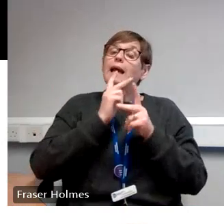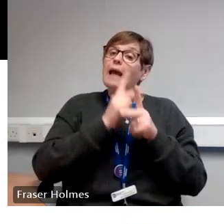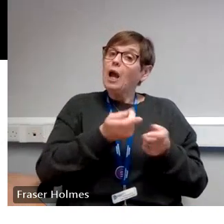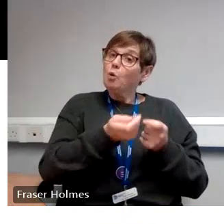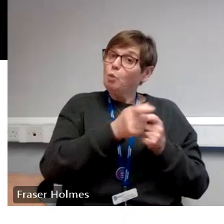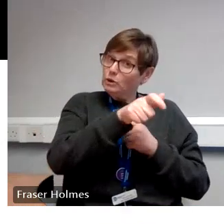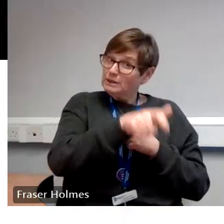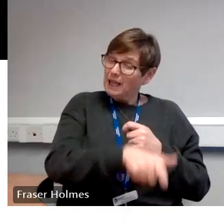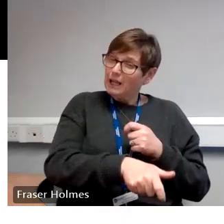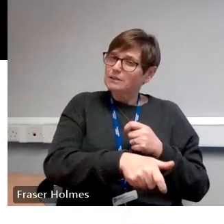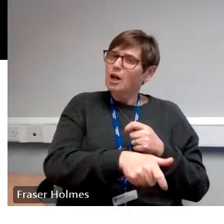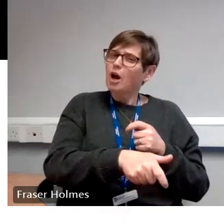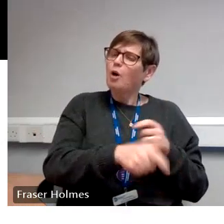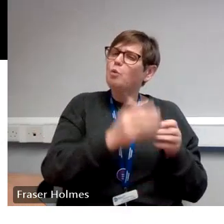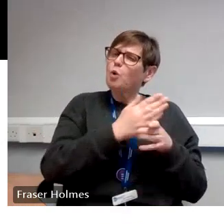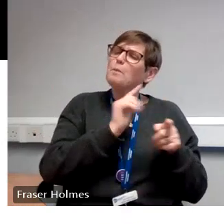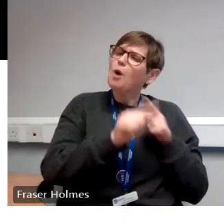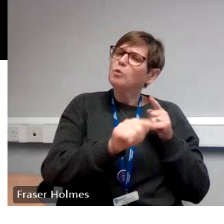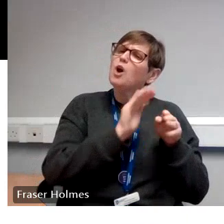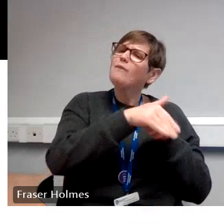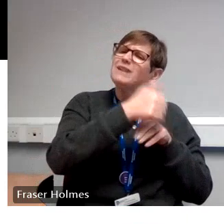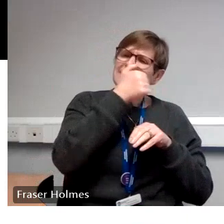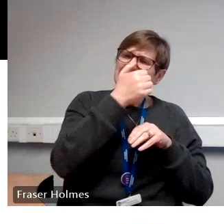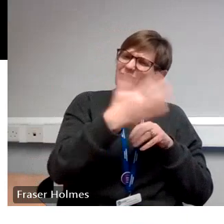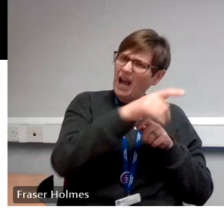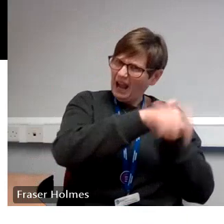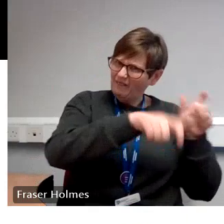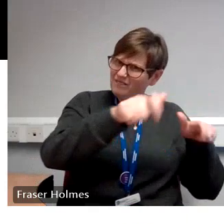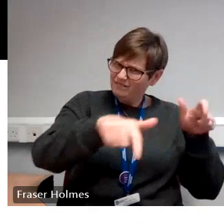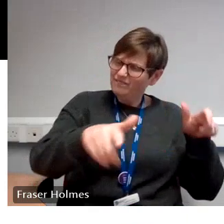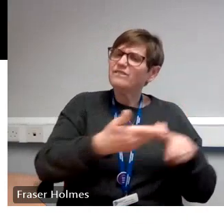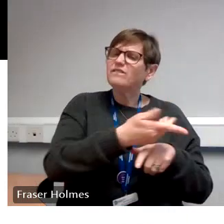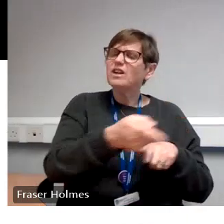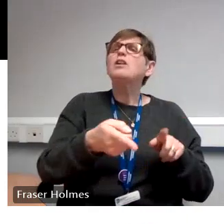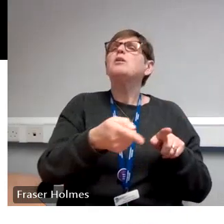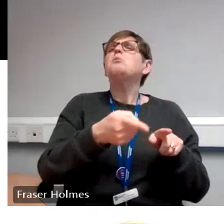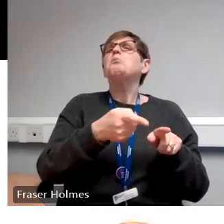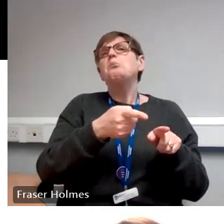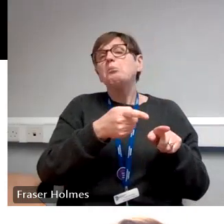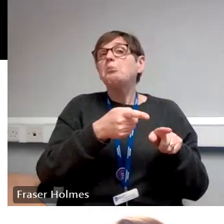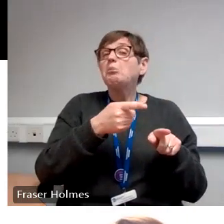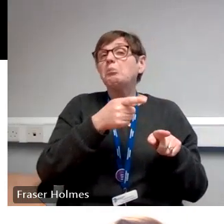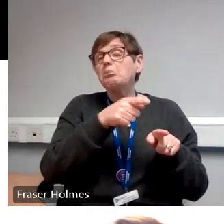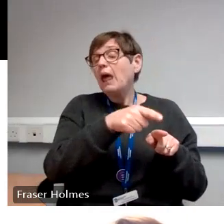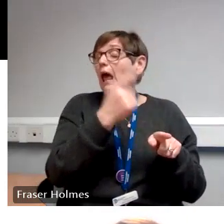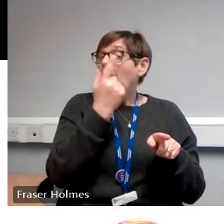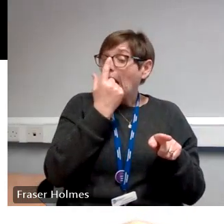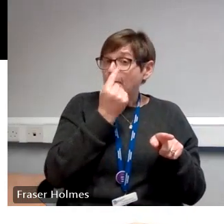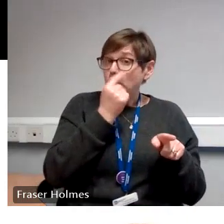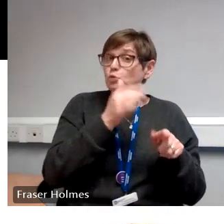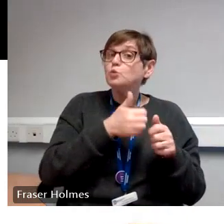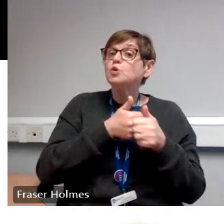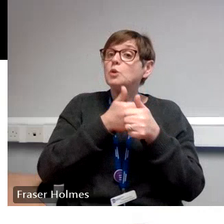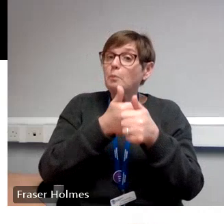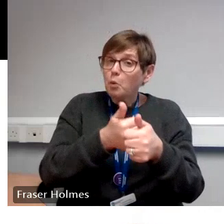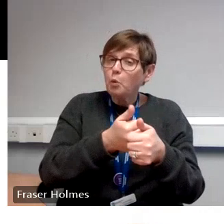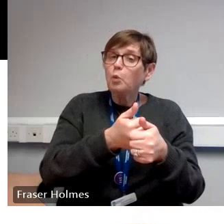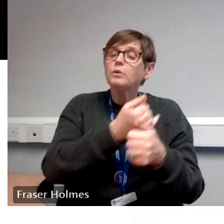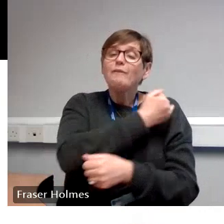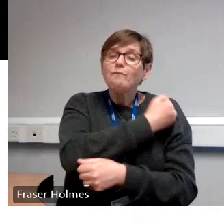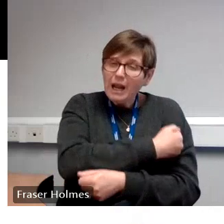that are mainly over 65. They will be very much able to support the frail or